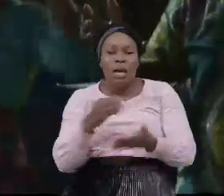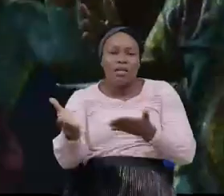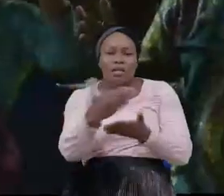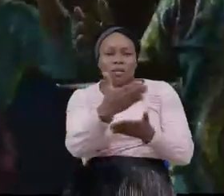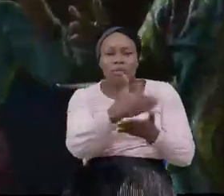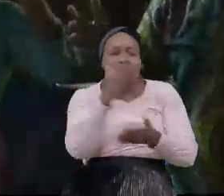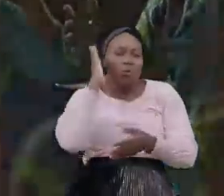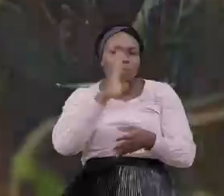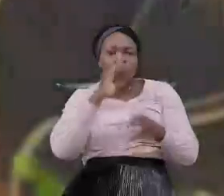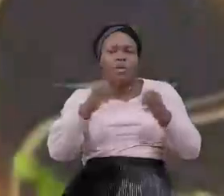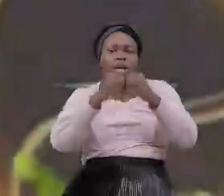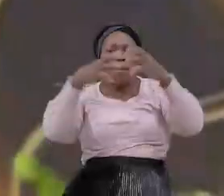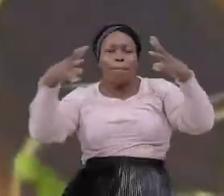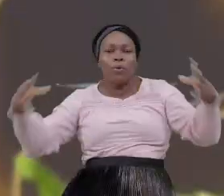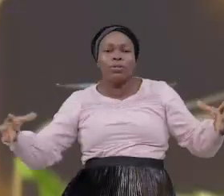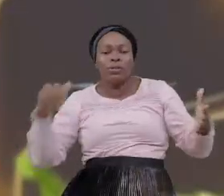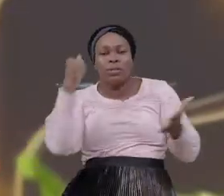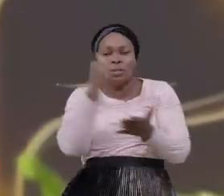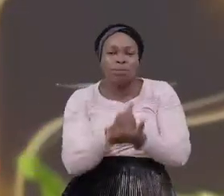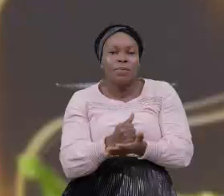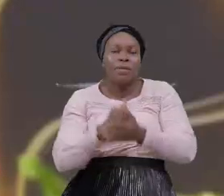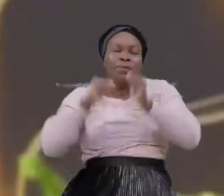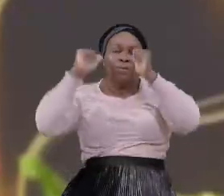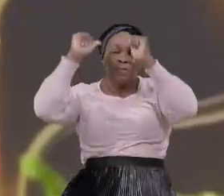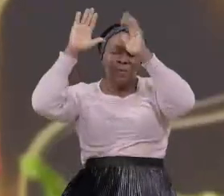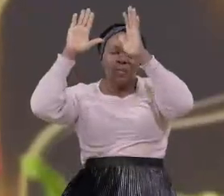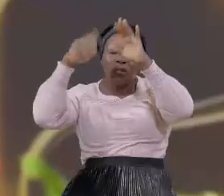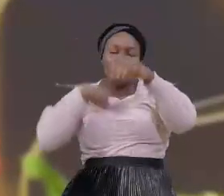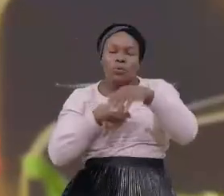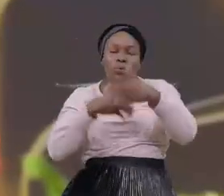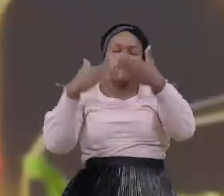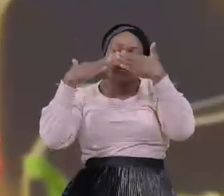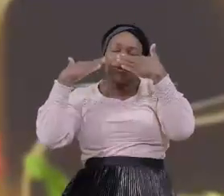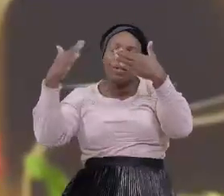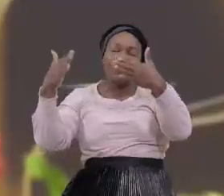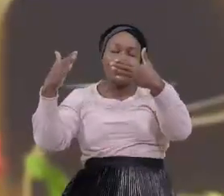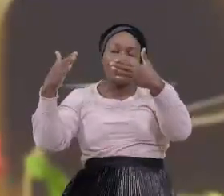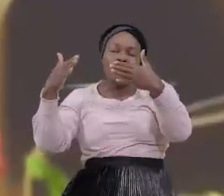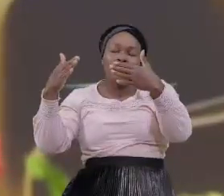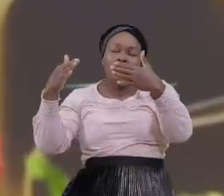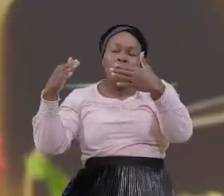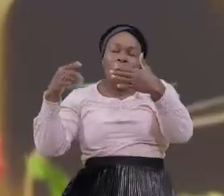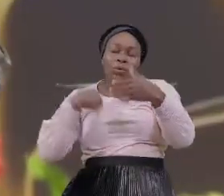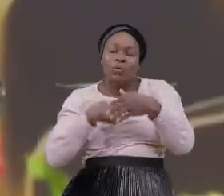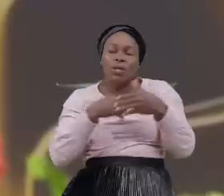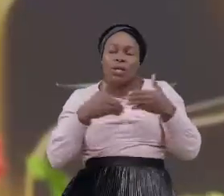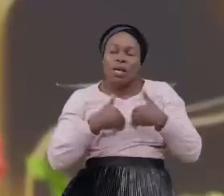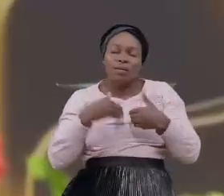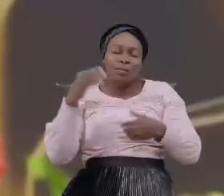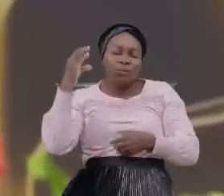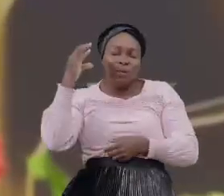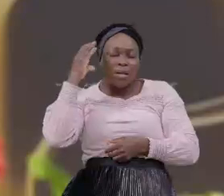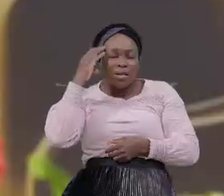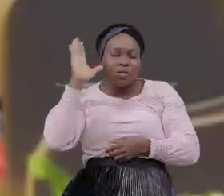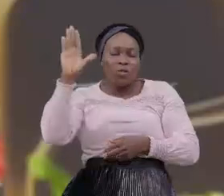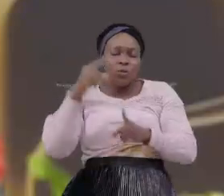abundant. Amen. Father, we thank you. You have heard the prayer of all your